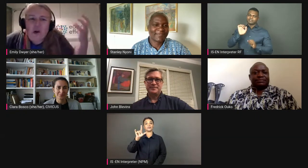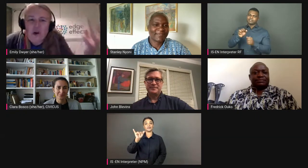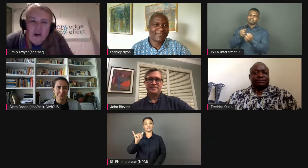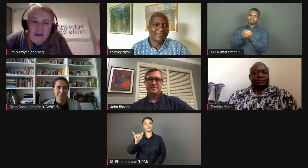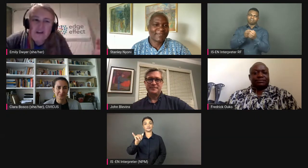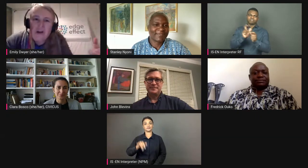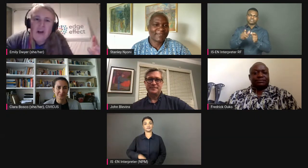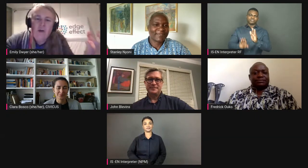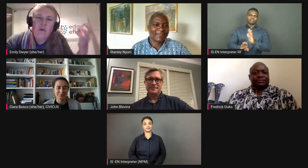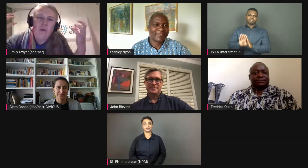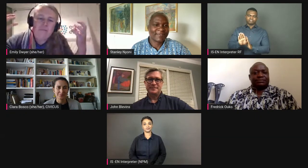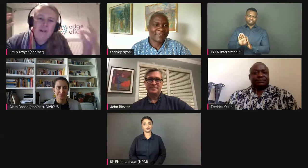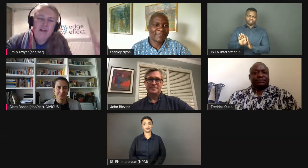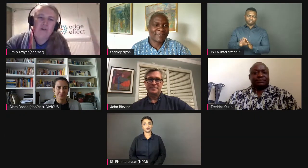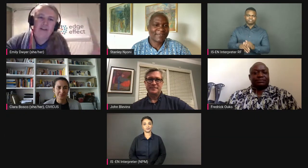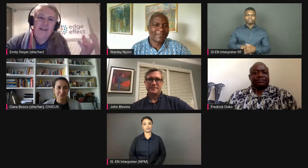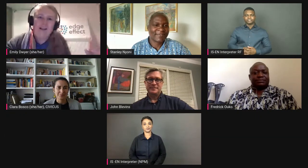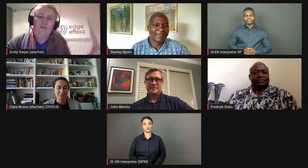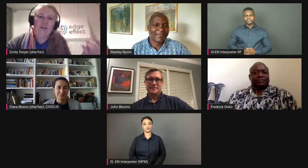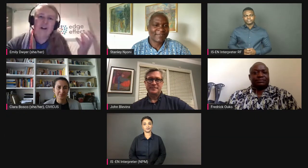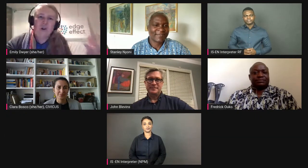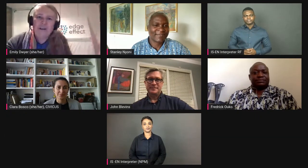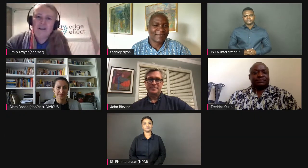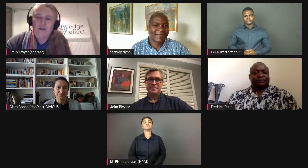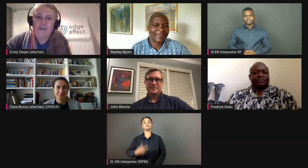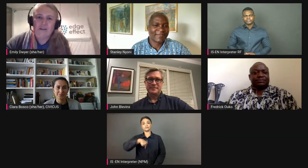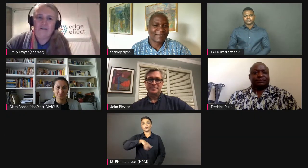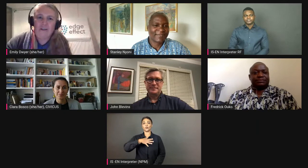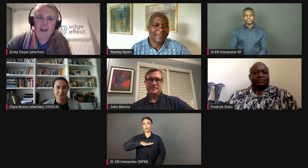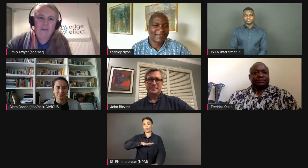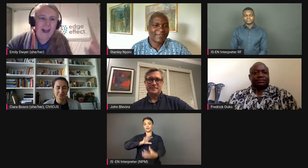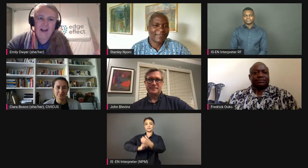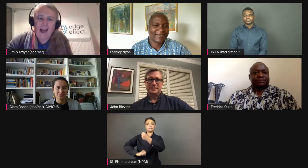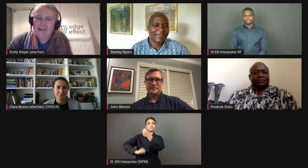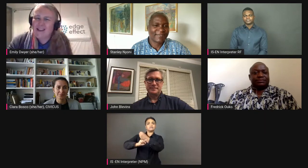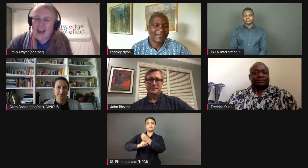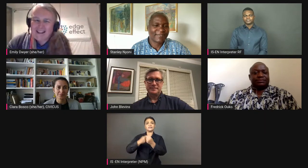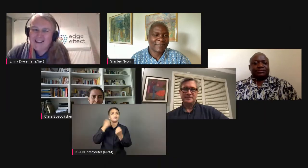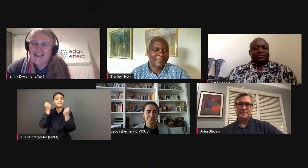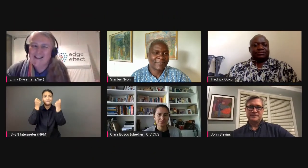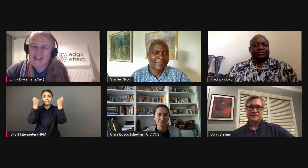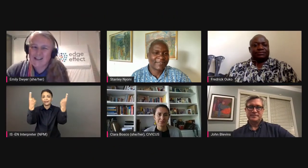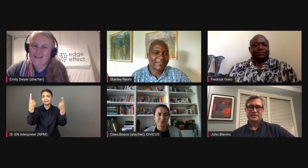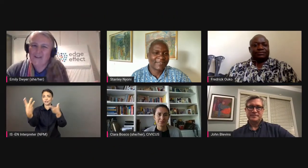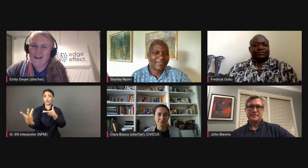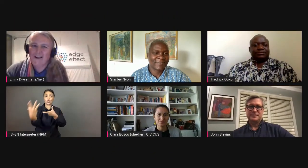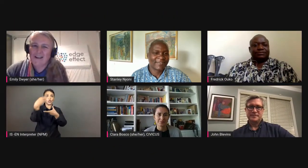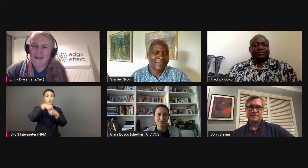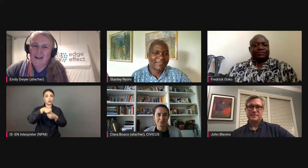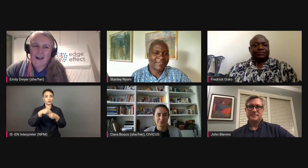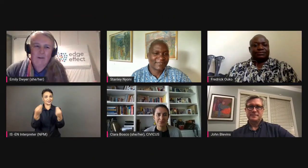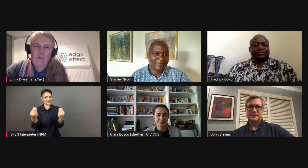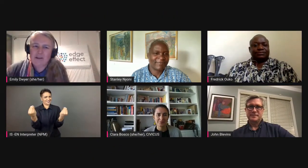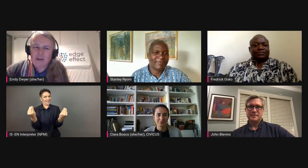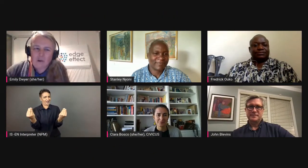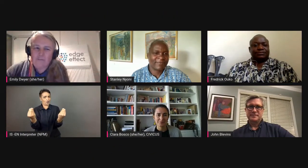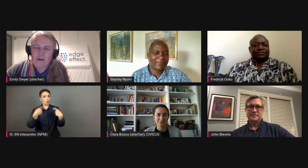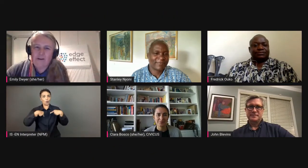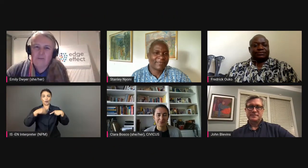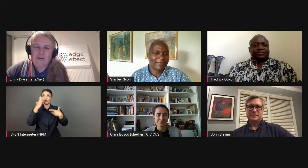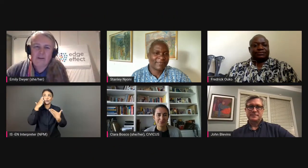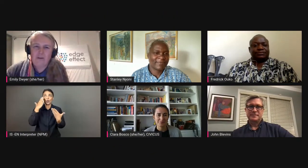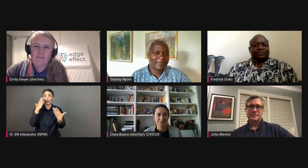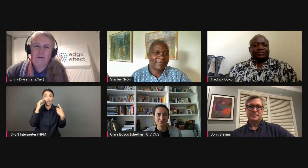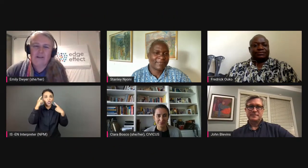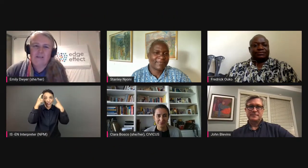on earth would we be doing things which are not inclusive? I mean, how does that get justified? What's the thought